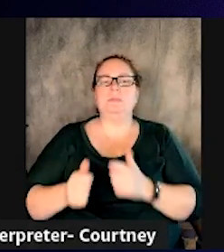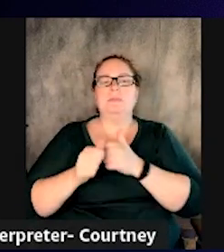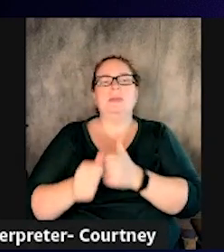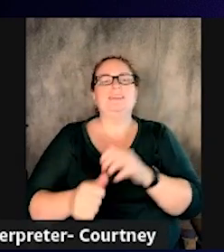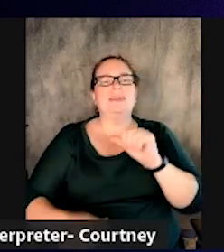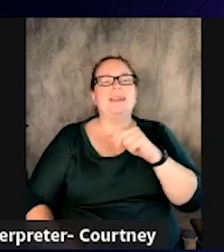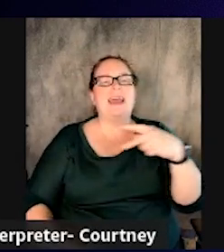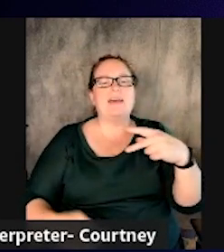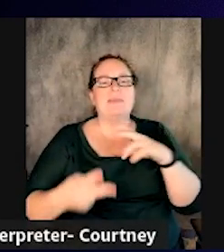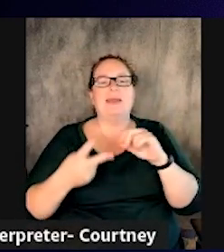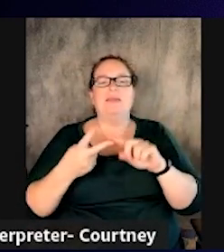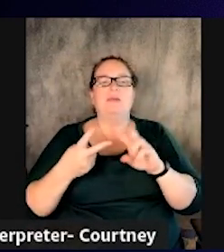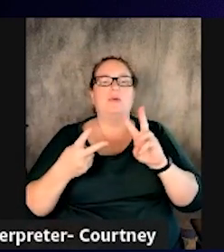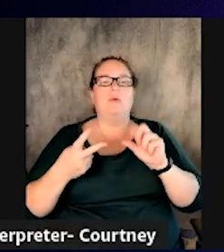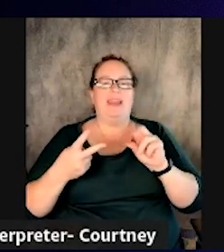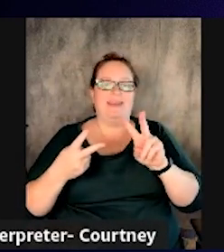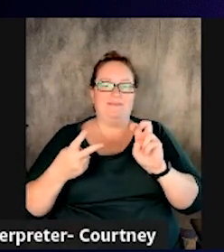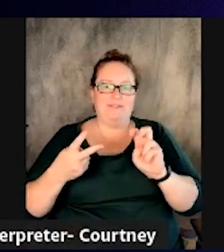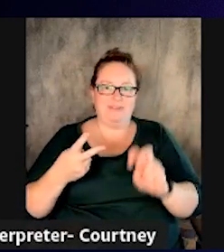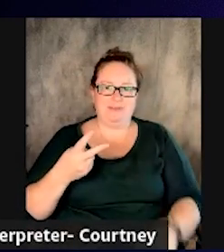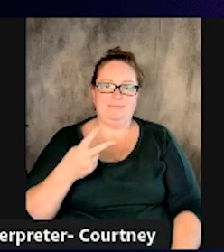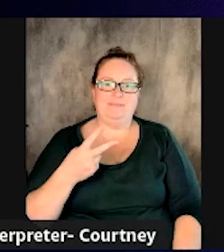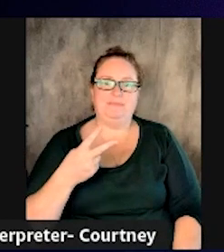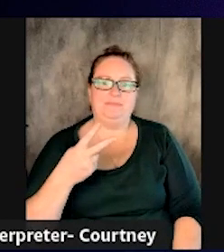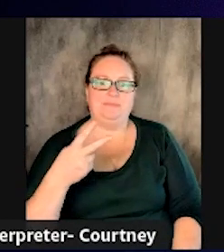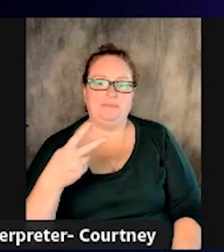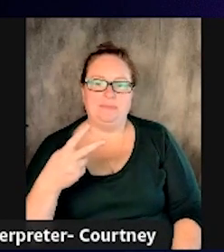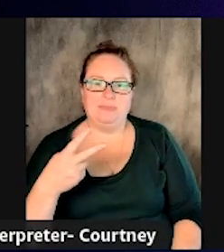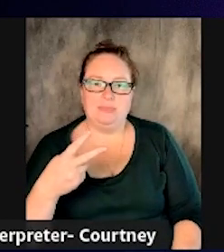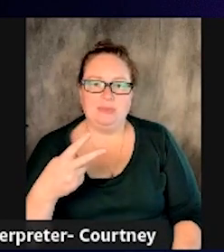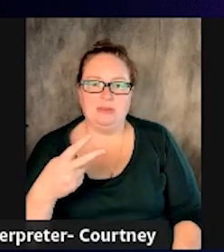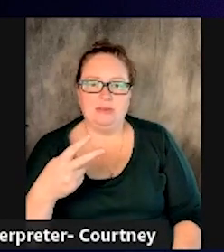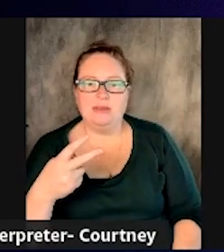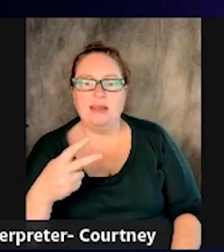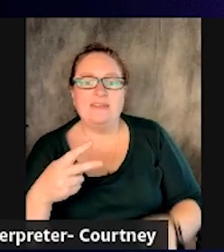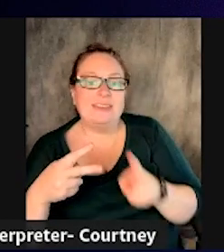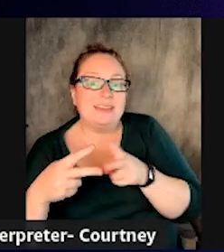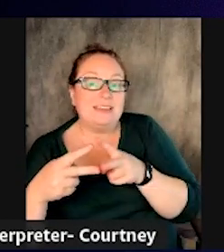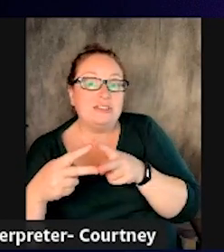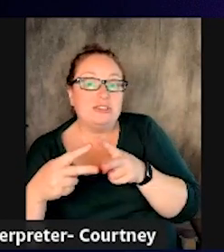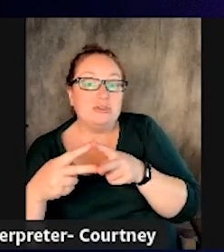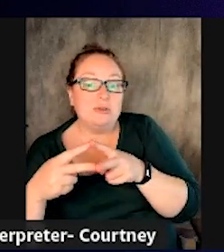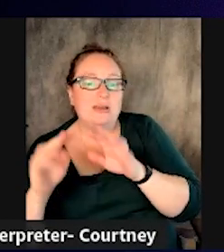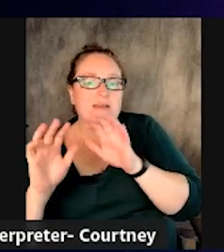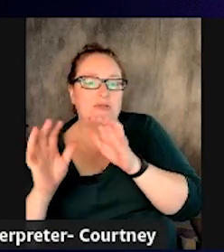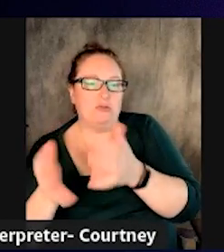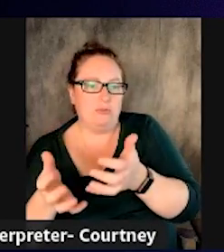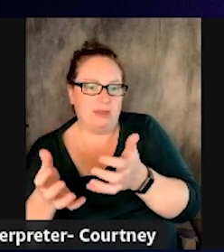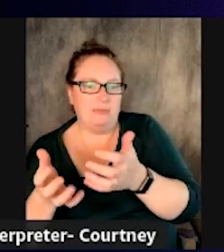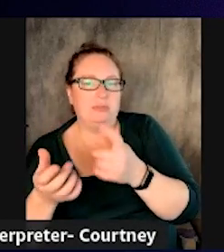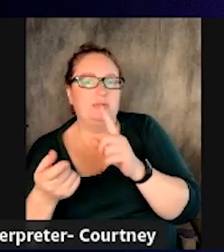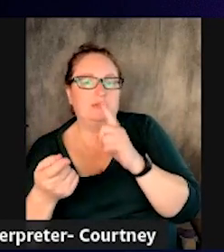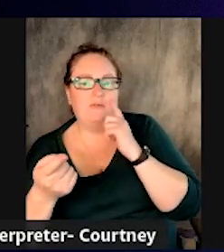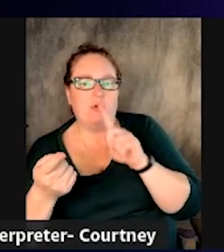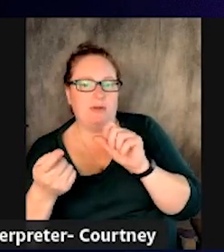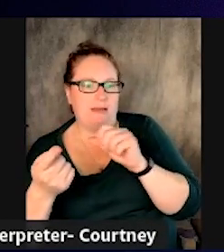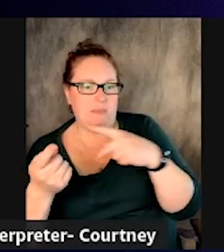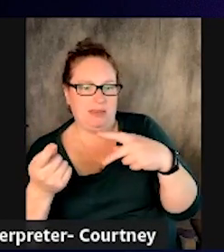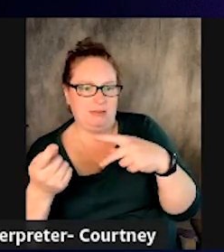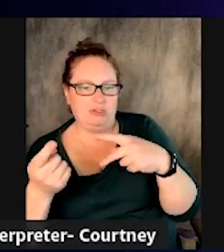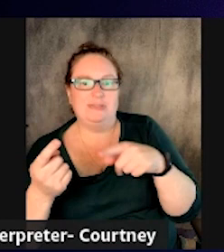waves. So here I have these two instances. I grouped them into an application. If I go